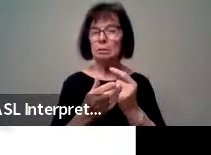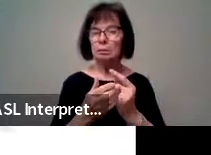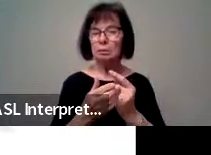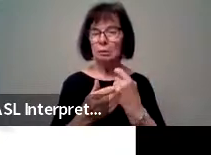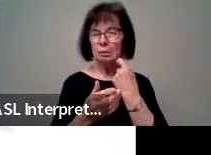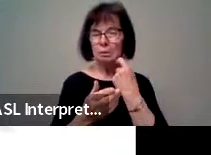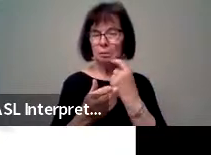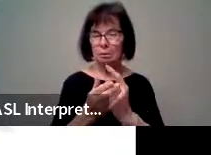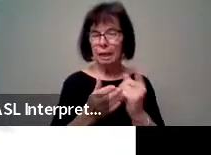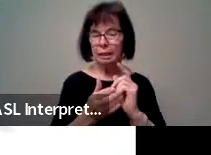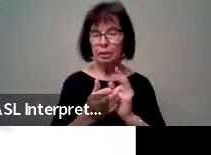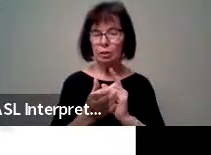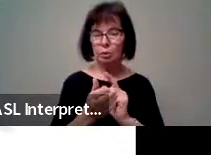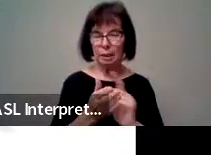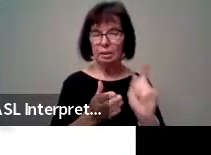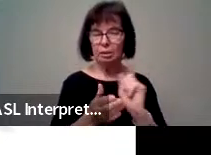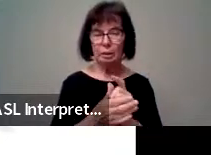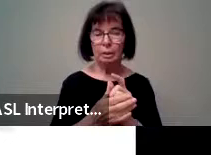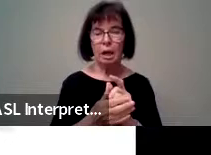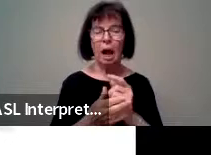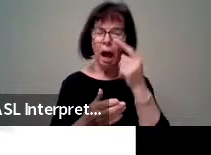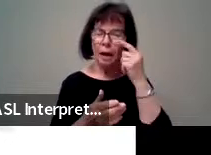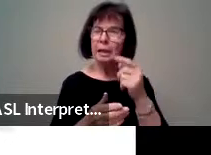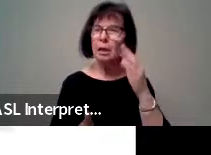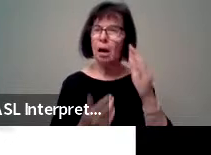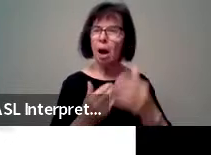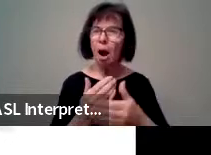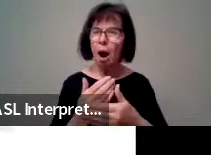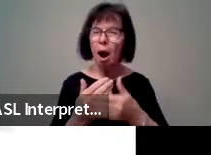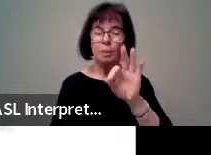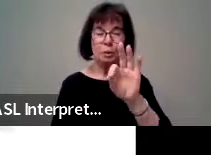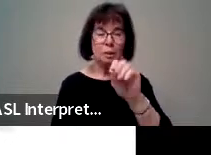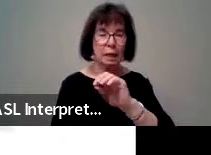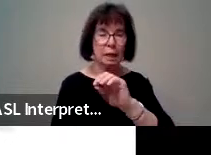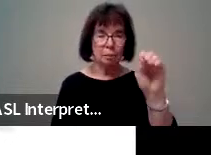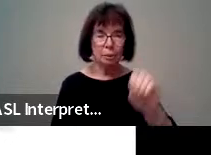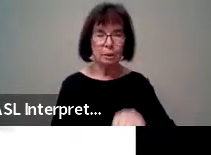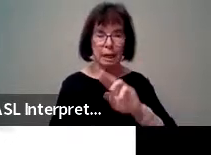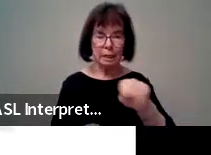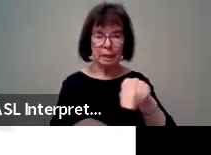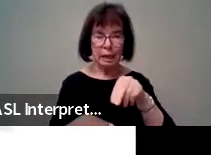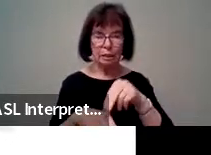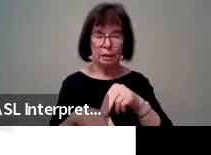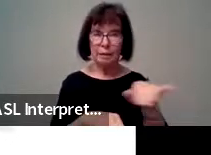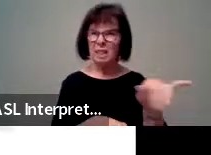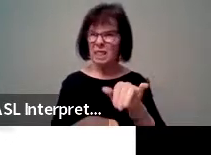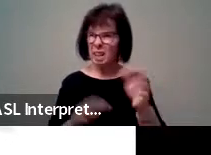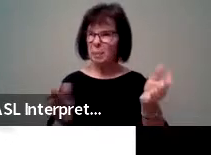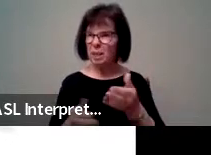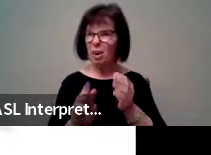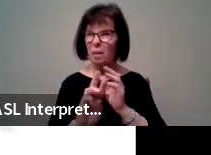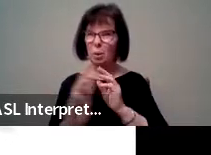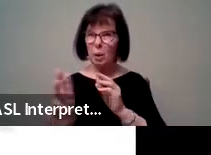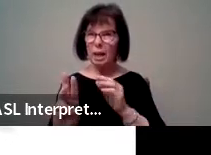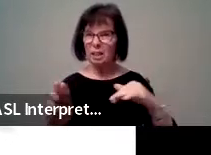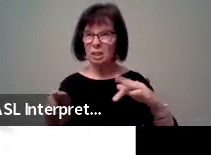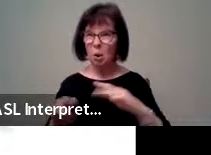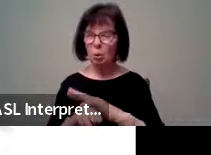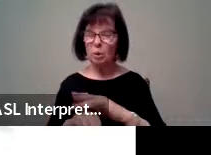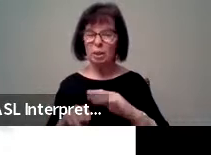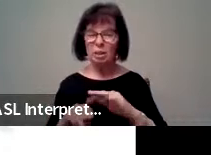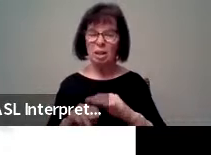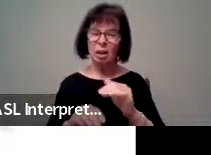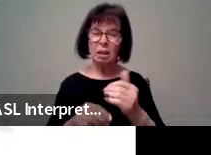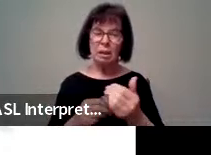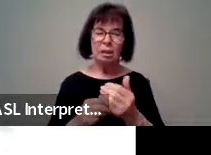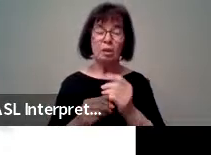think almost 90% nationally, and the same here on the West Coast, almost 90% of specimens. So